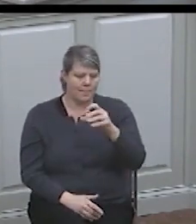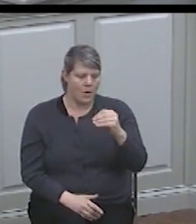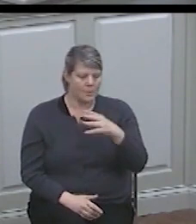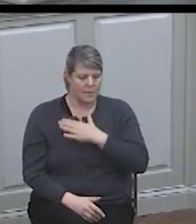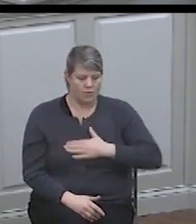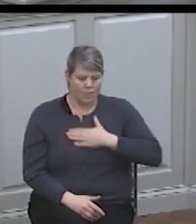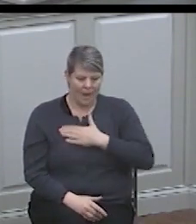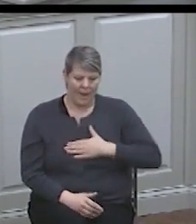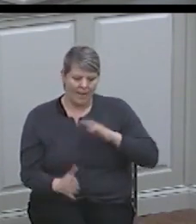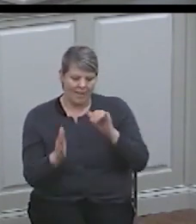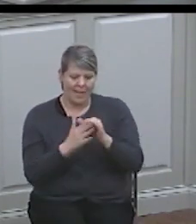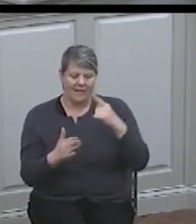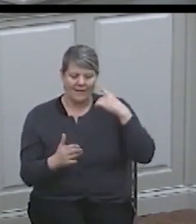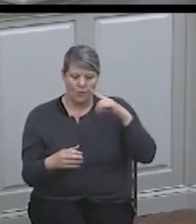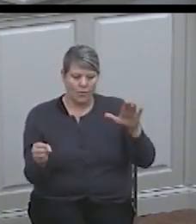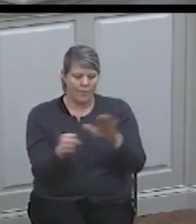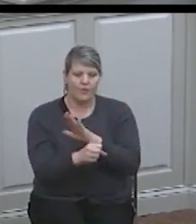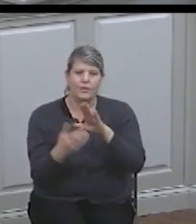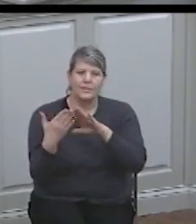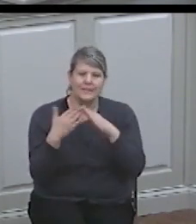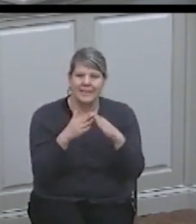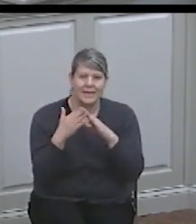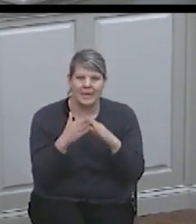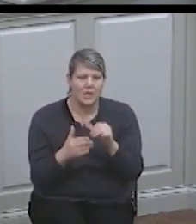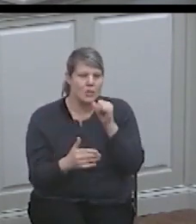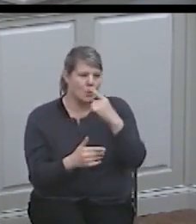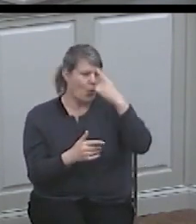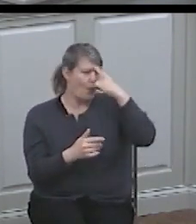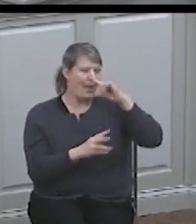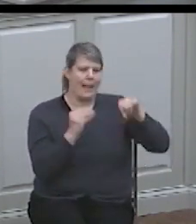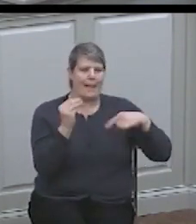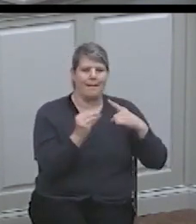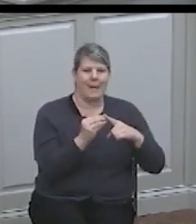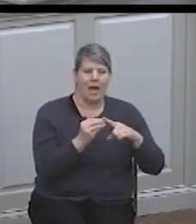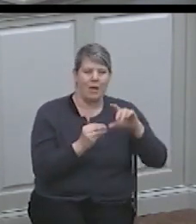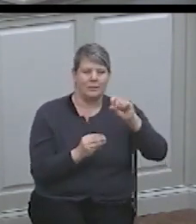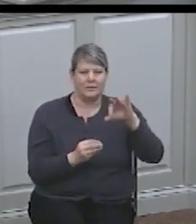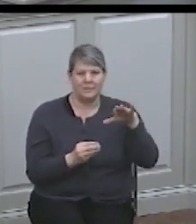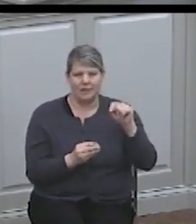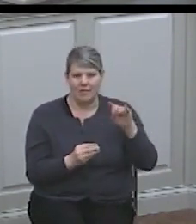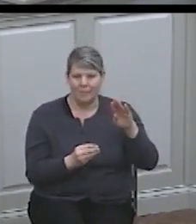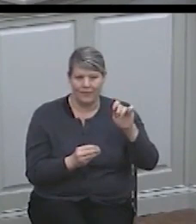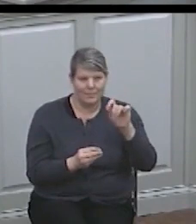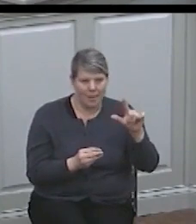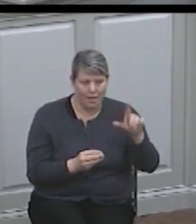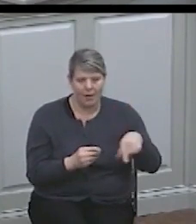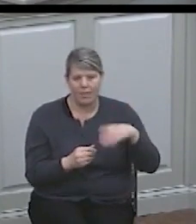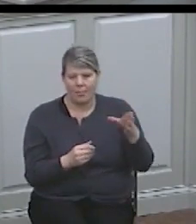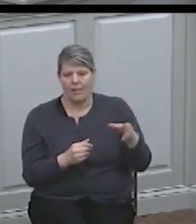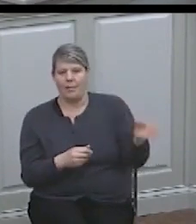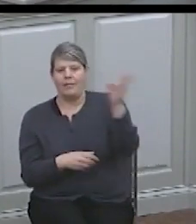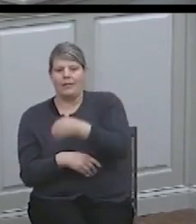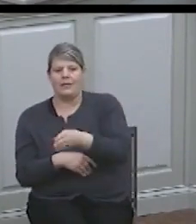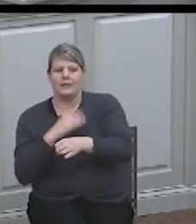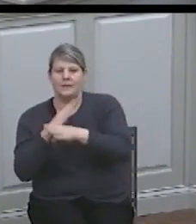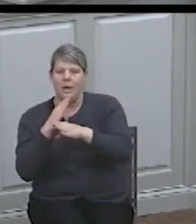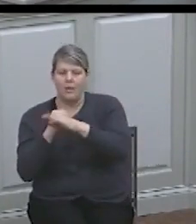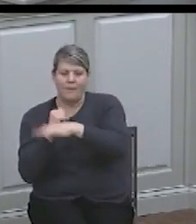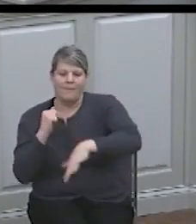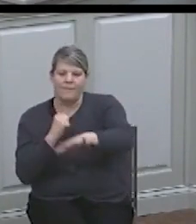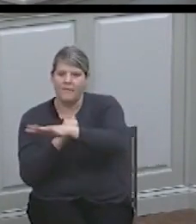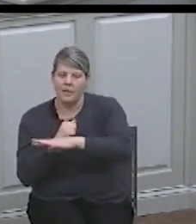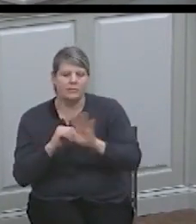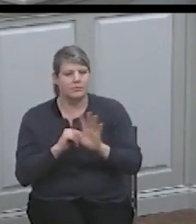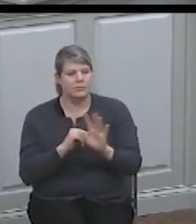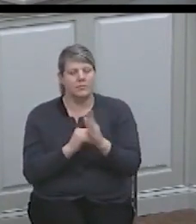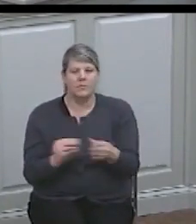city. So don't think about softballs and soccer fields alone. We're talking about trails and